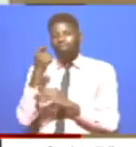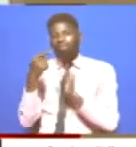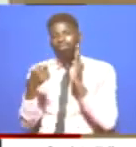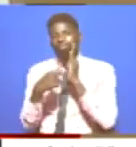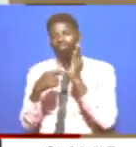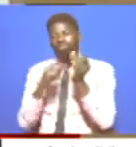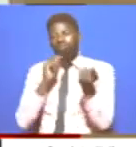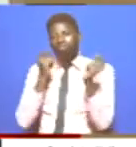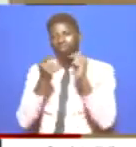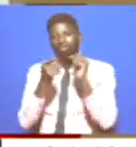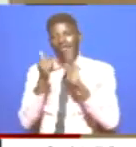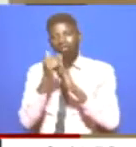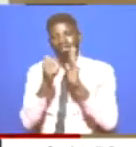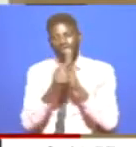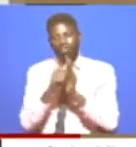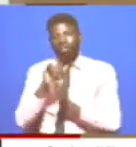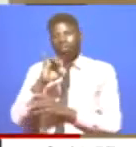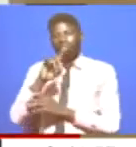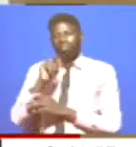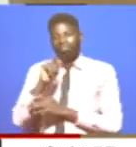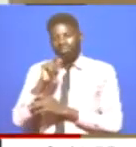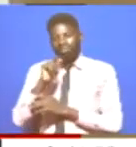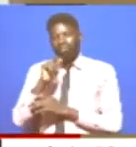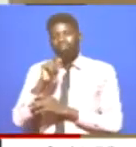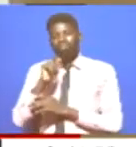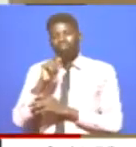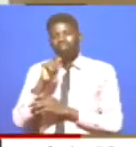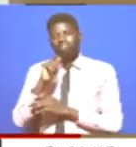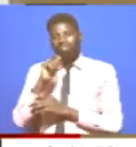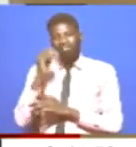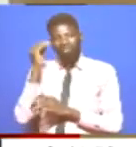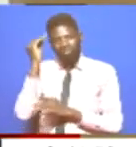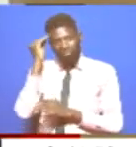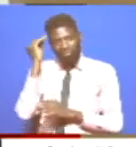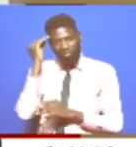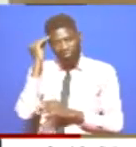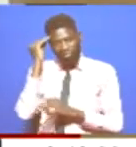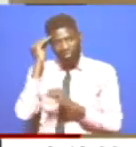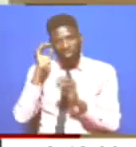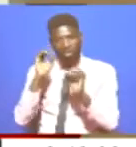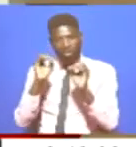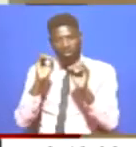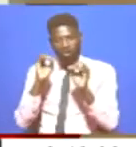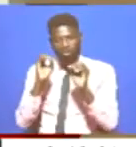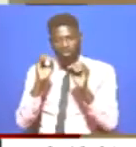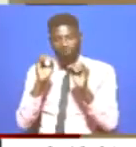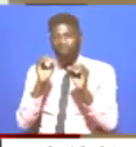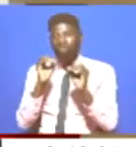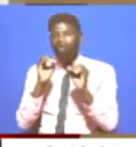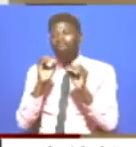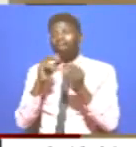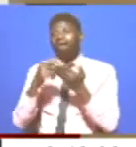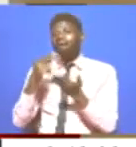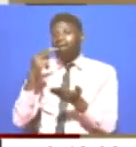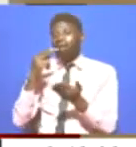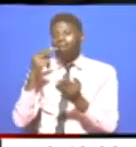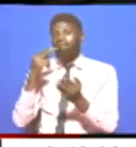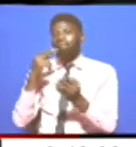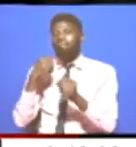ICT illiteracy remains high in the public service, hampering the rollout of e-government services to the